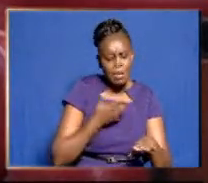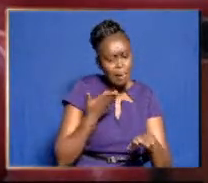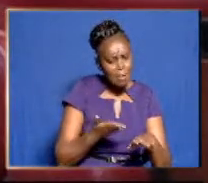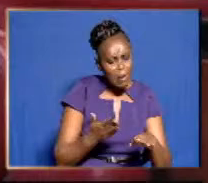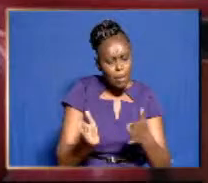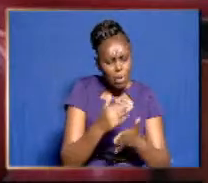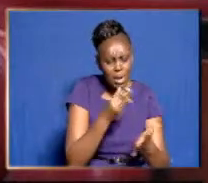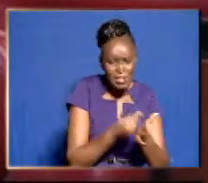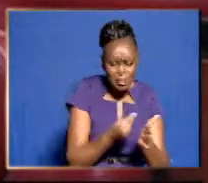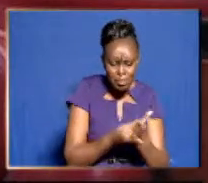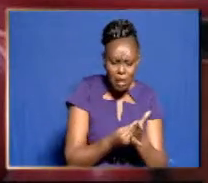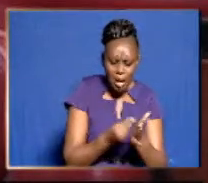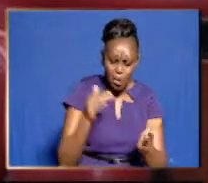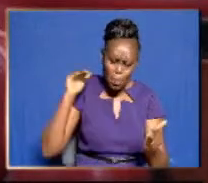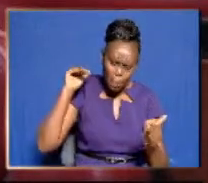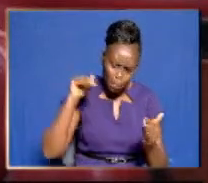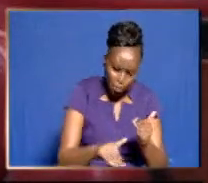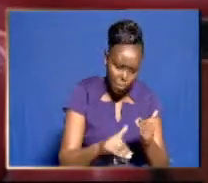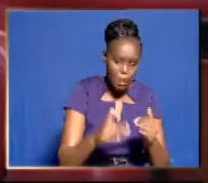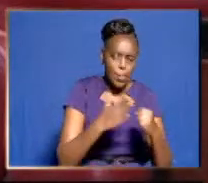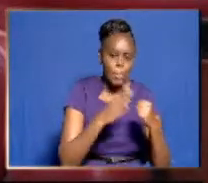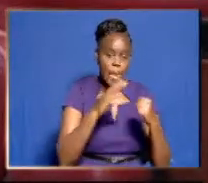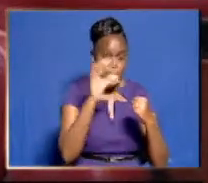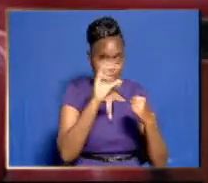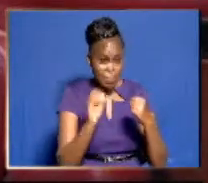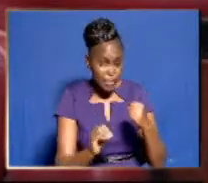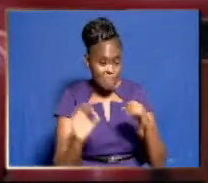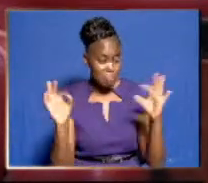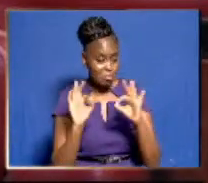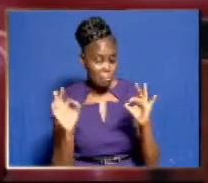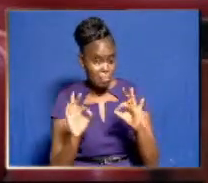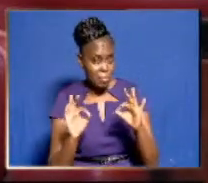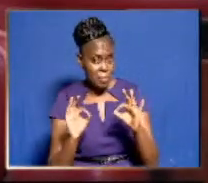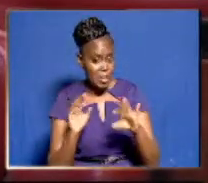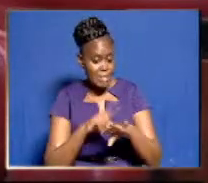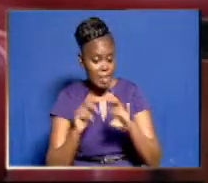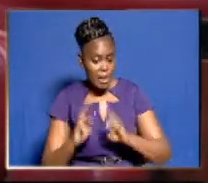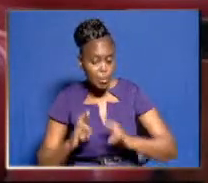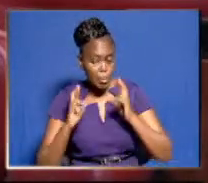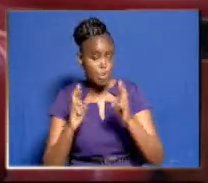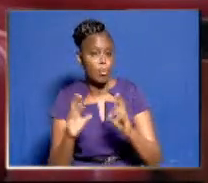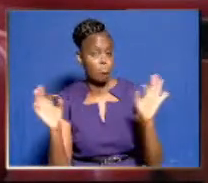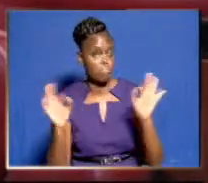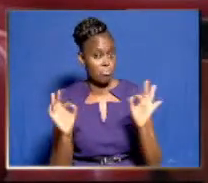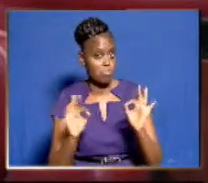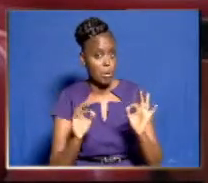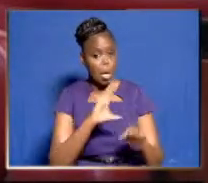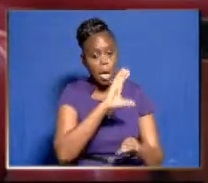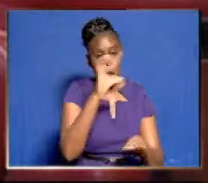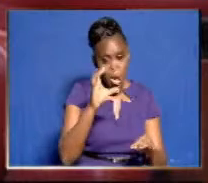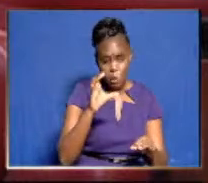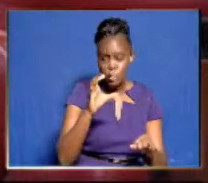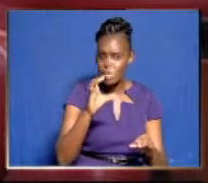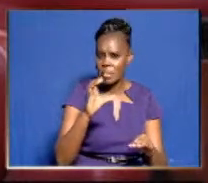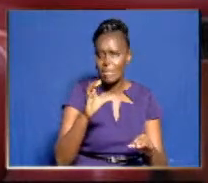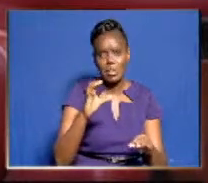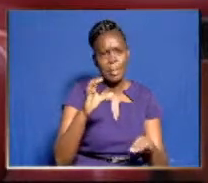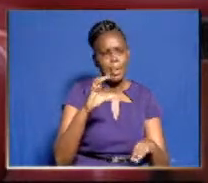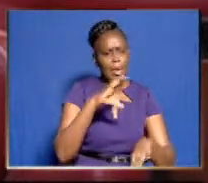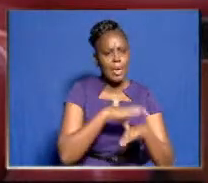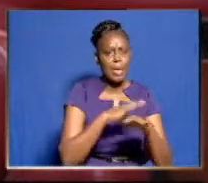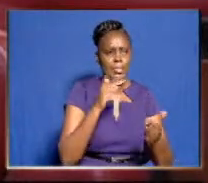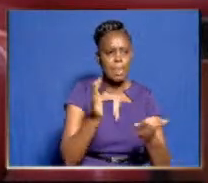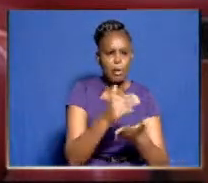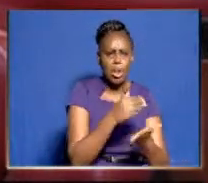by almost 90%. So you wonder, in terms of reporting, so you wonder whether counties are no longer raising these monies, or they are